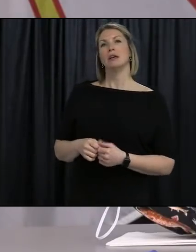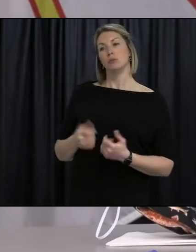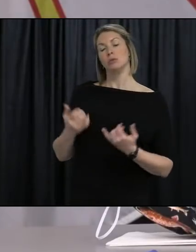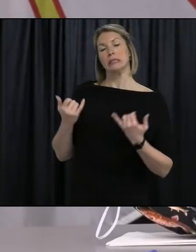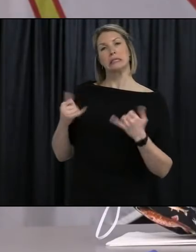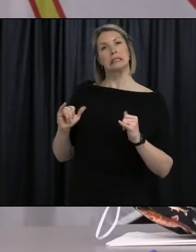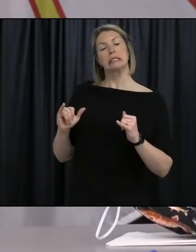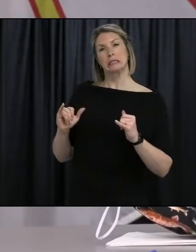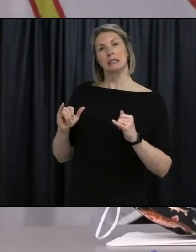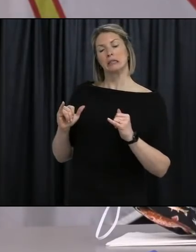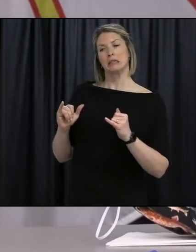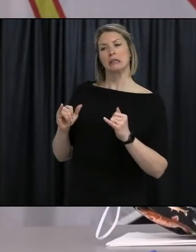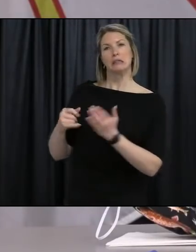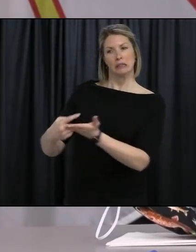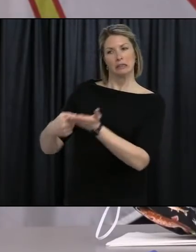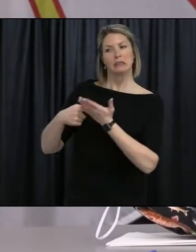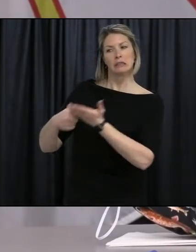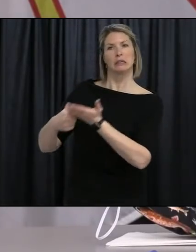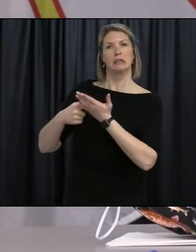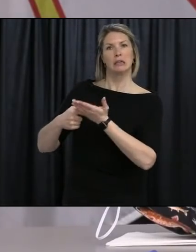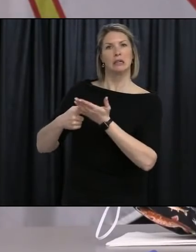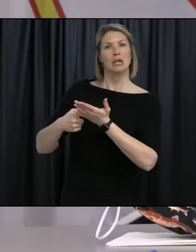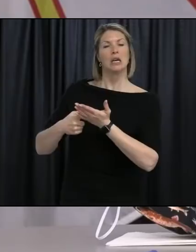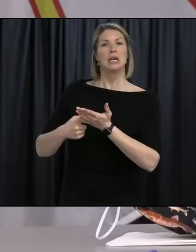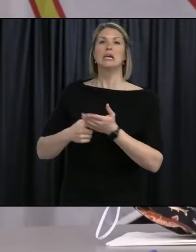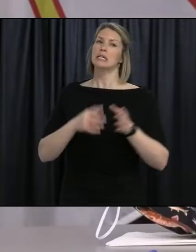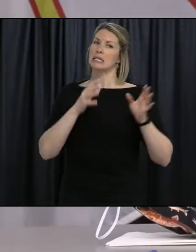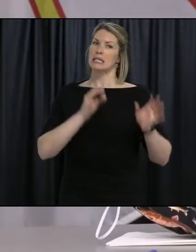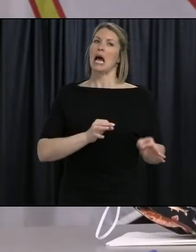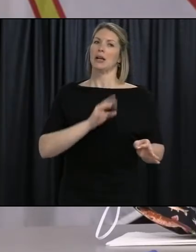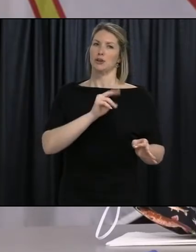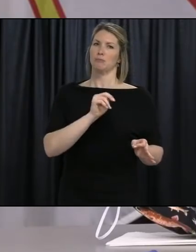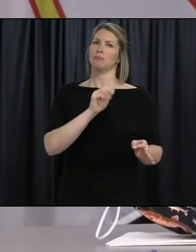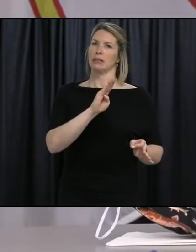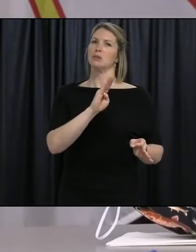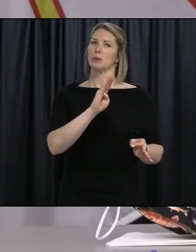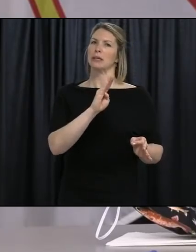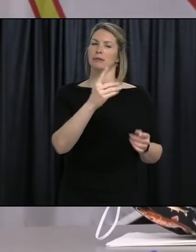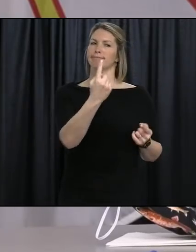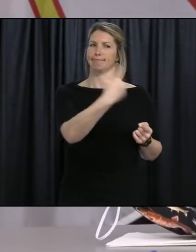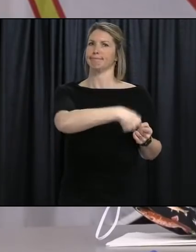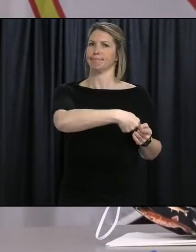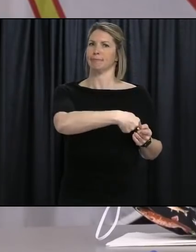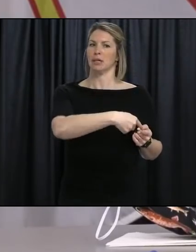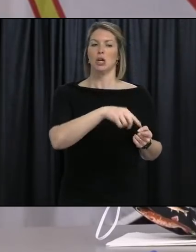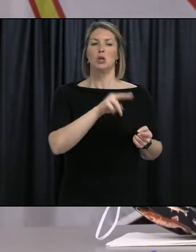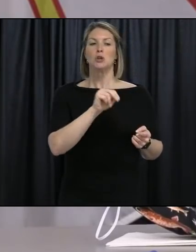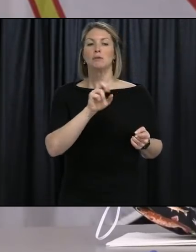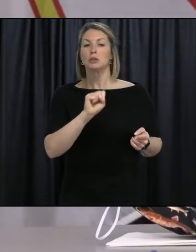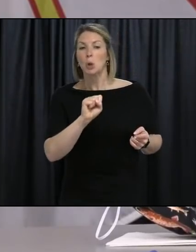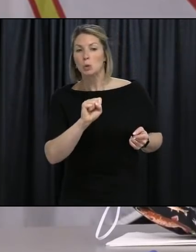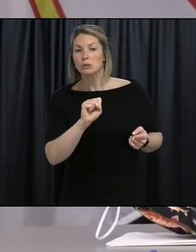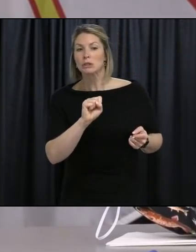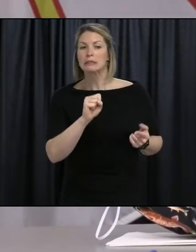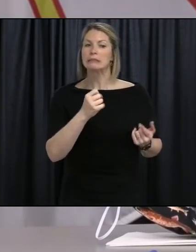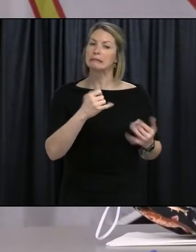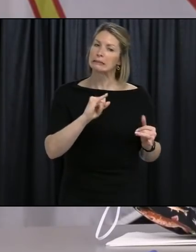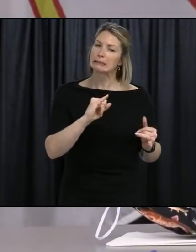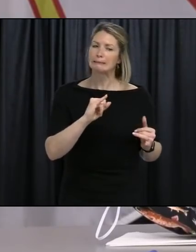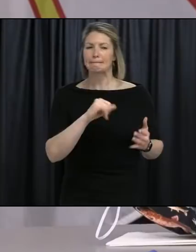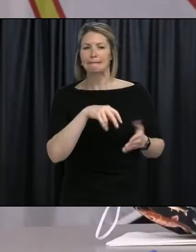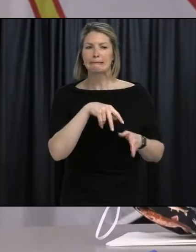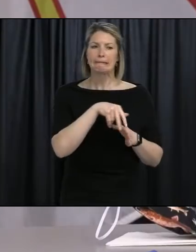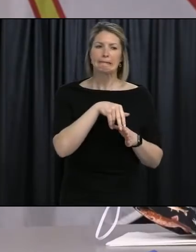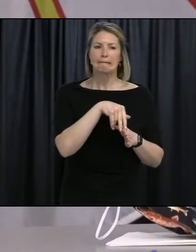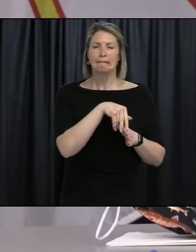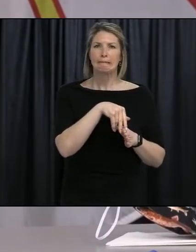on the relationship with Nova Scotia just yet, but yesterday I think it was prudent, after talking to all 4 Atlantic premiers,